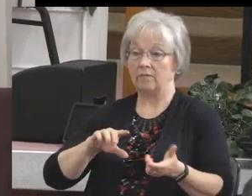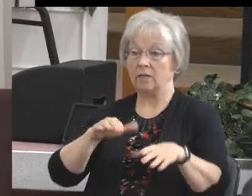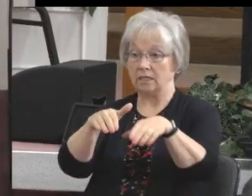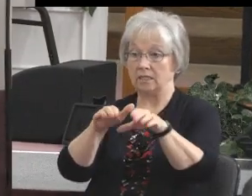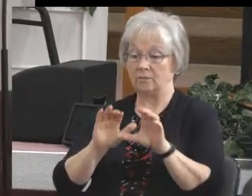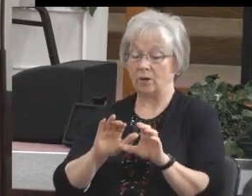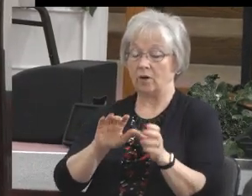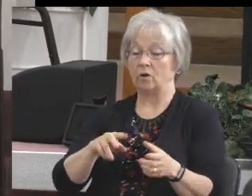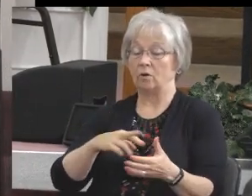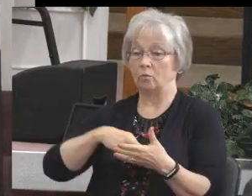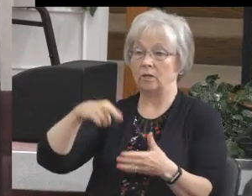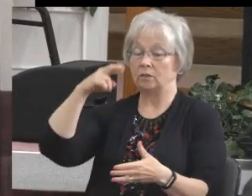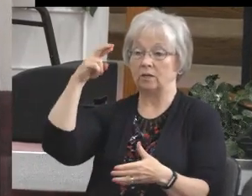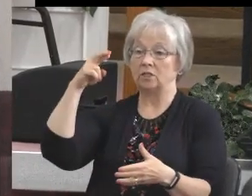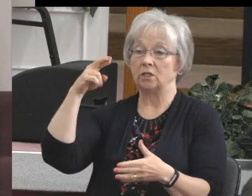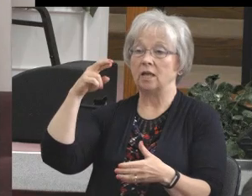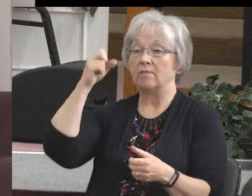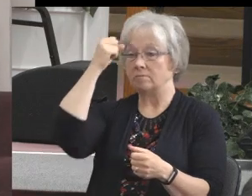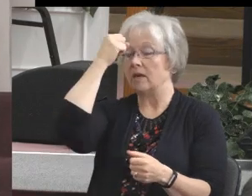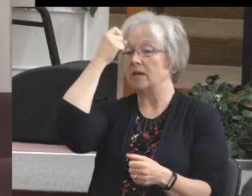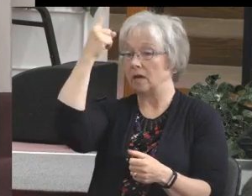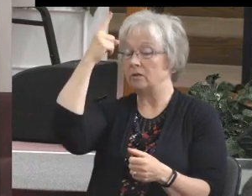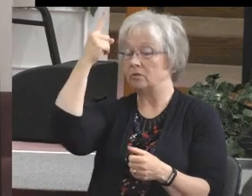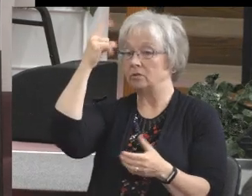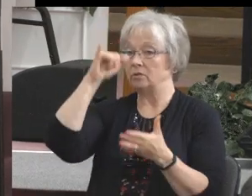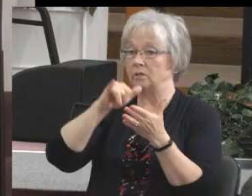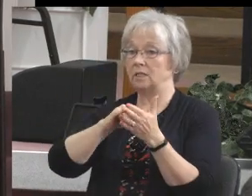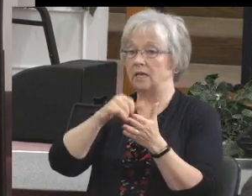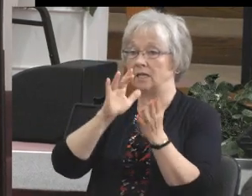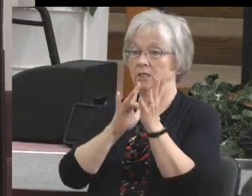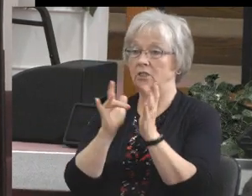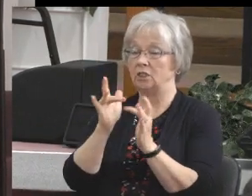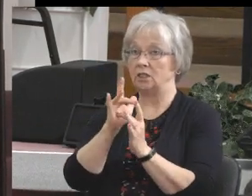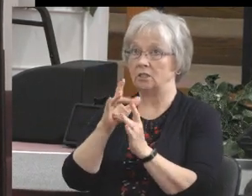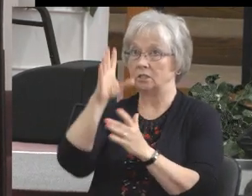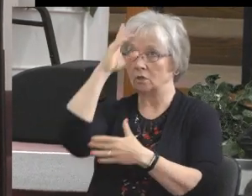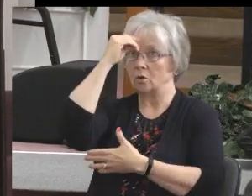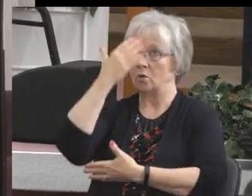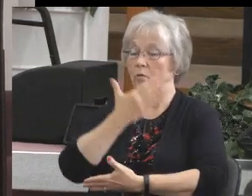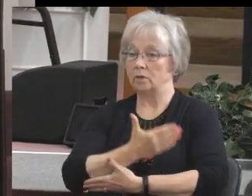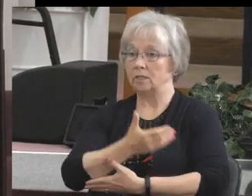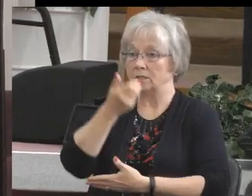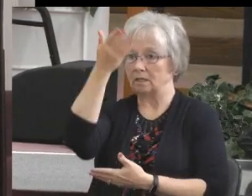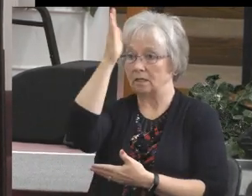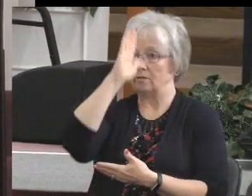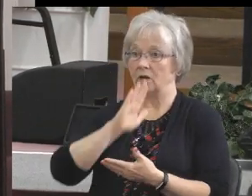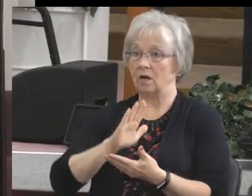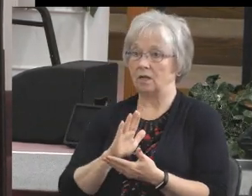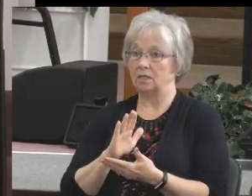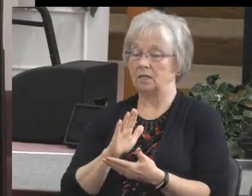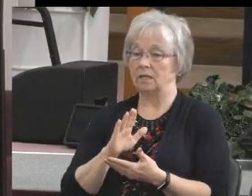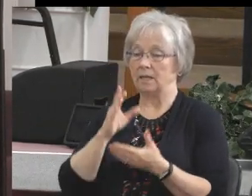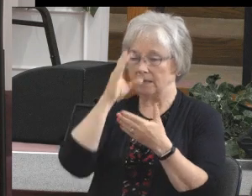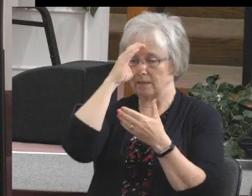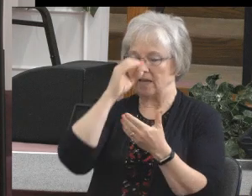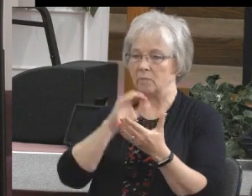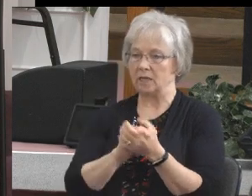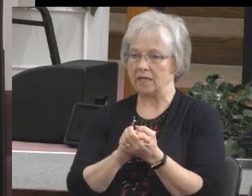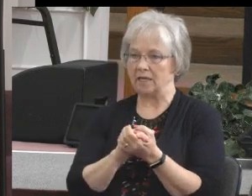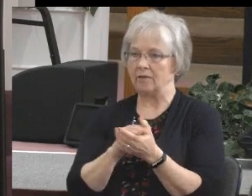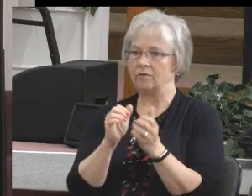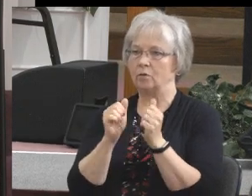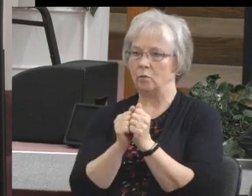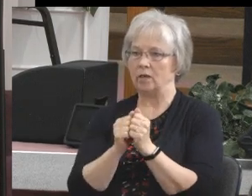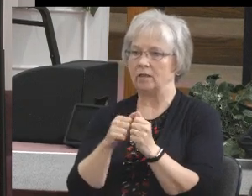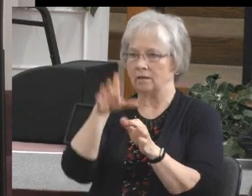they understood Him to be the Son of God. They believed that by faith. And they publicly pronounced